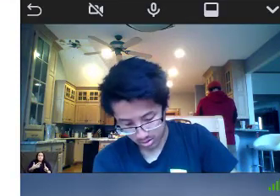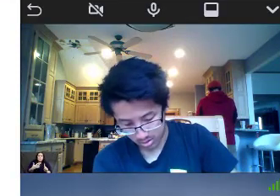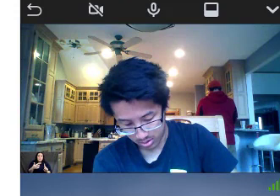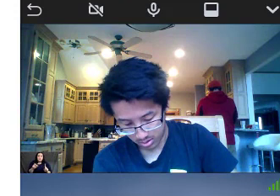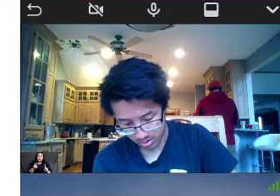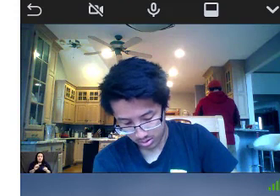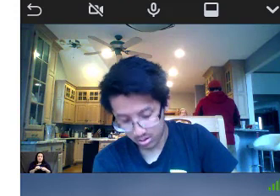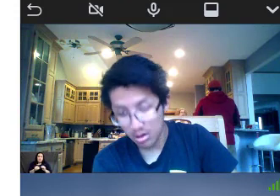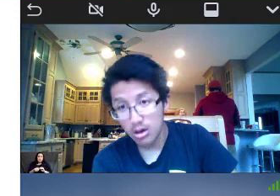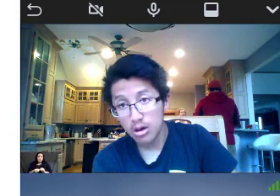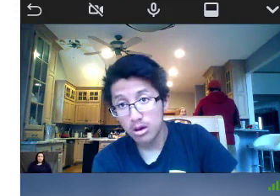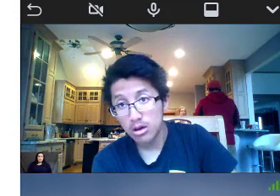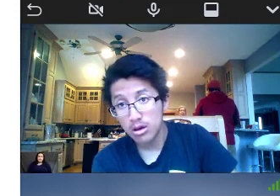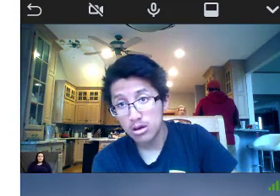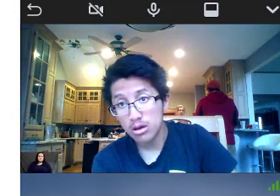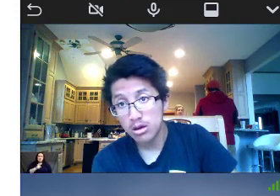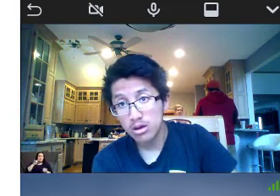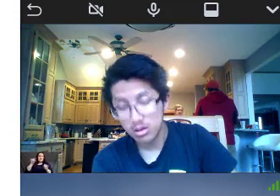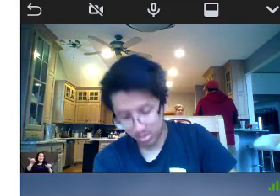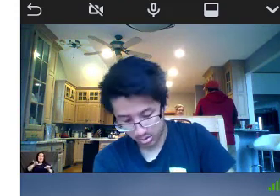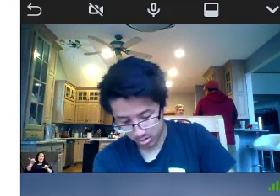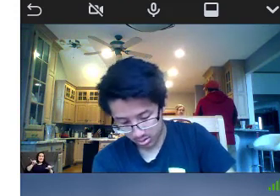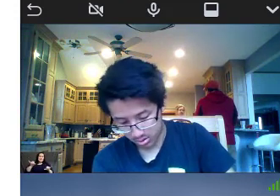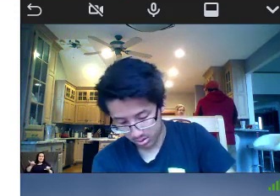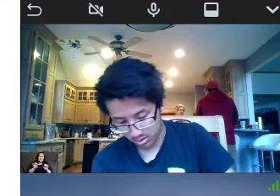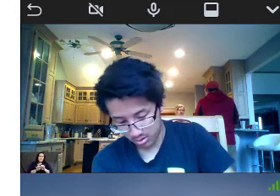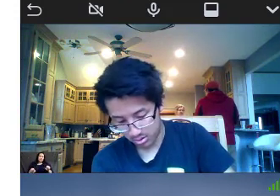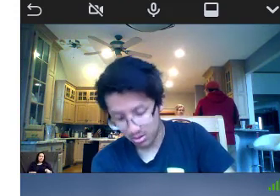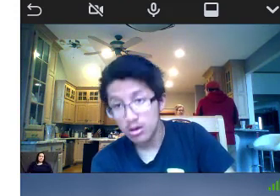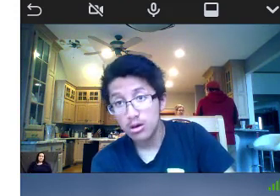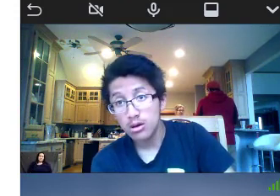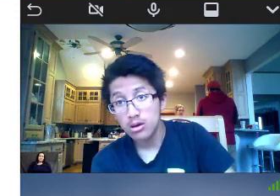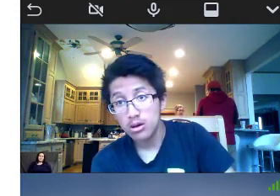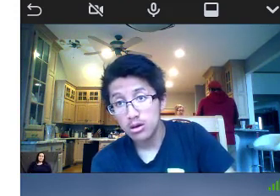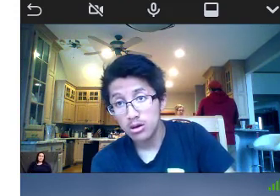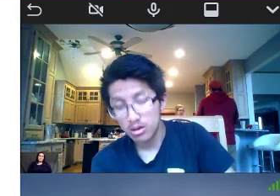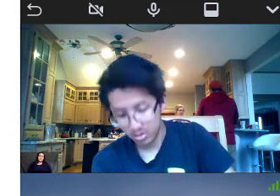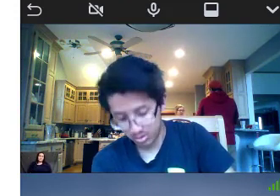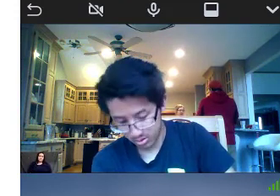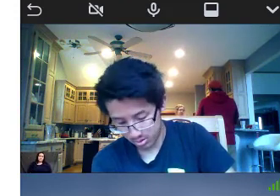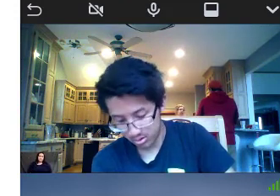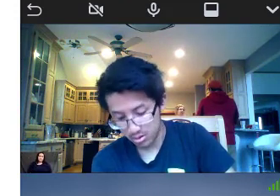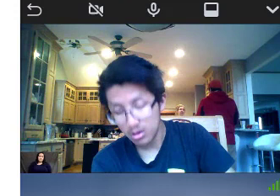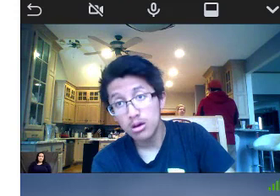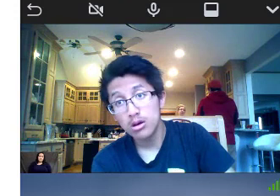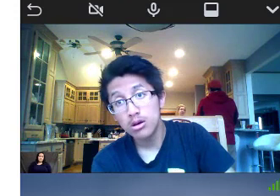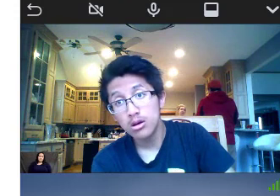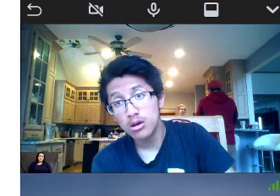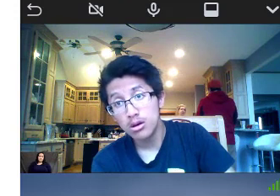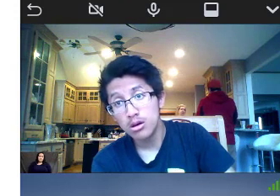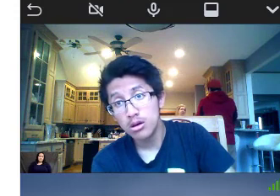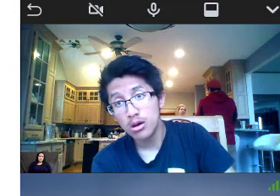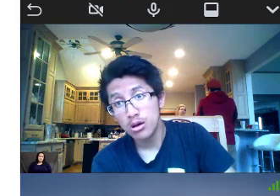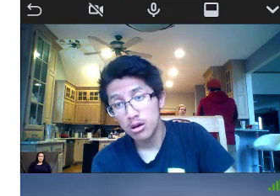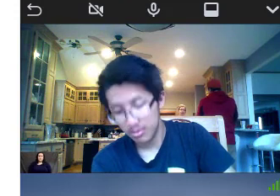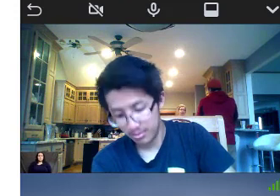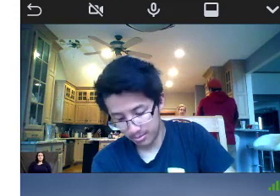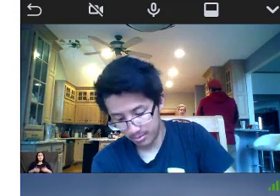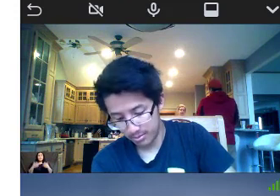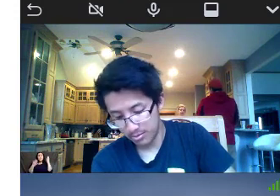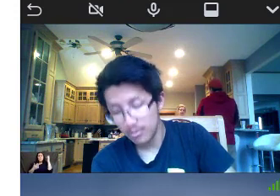So here we see, we did that to kind of get an idea of what the term of X looks like. And even